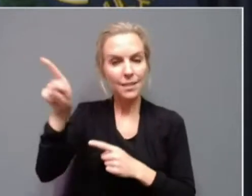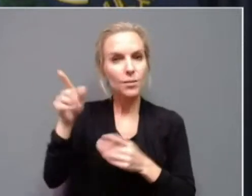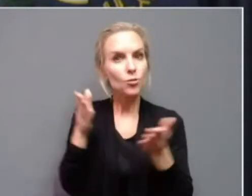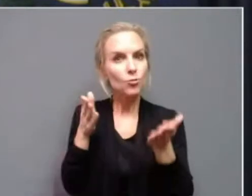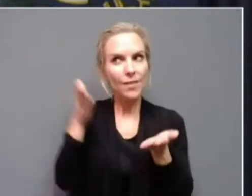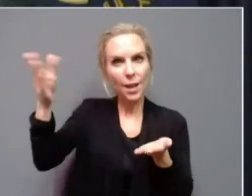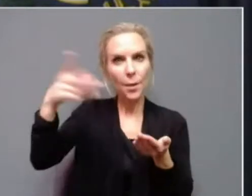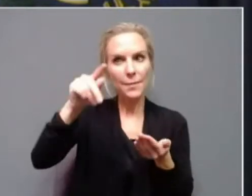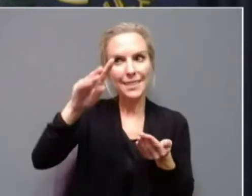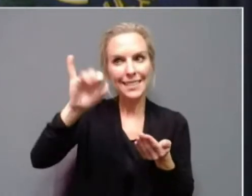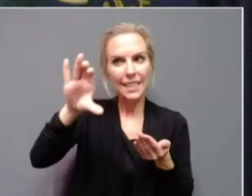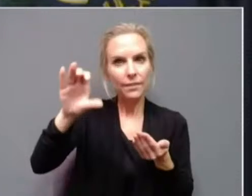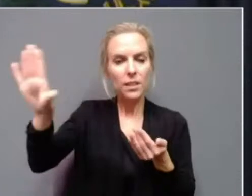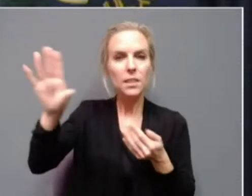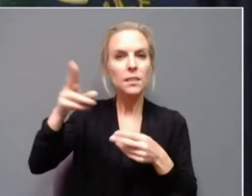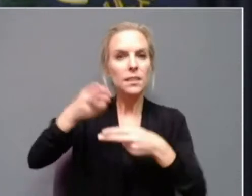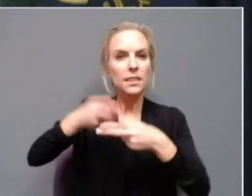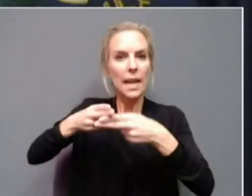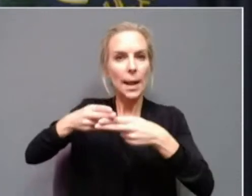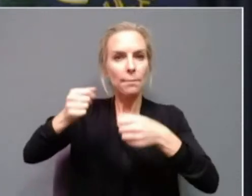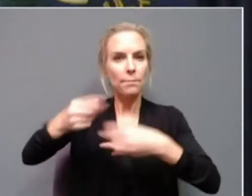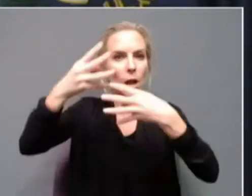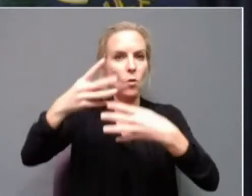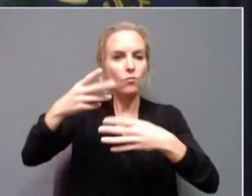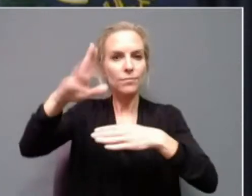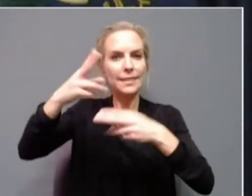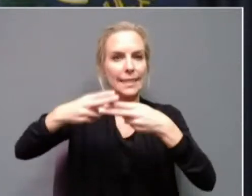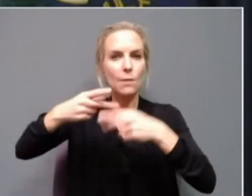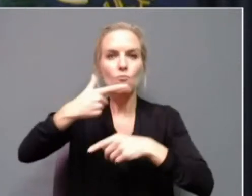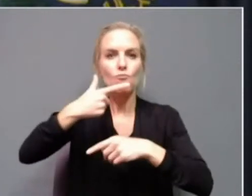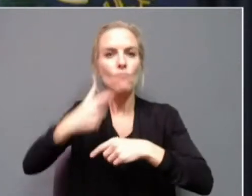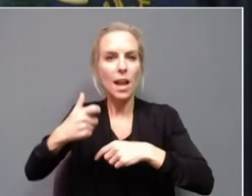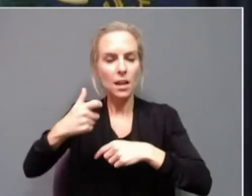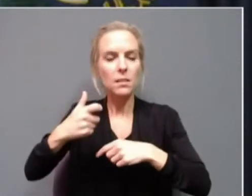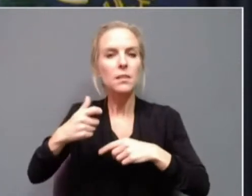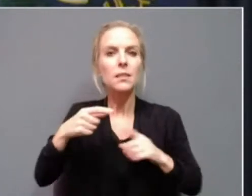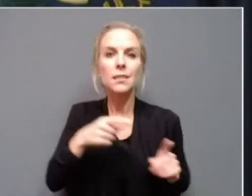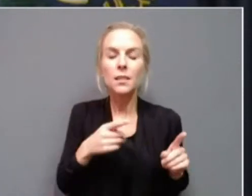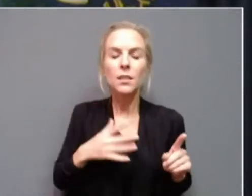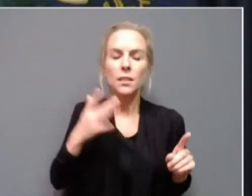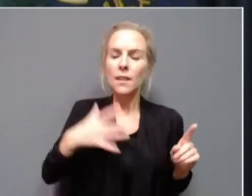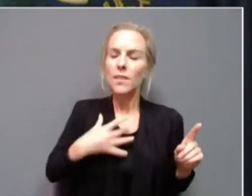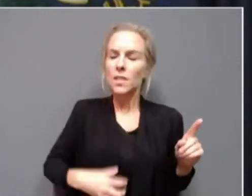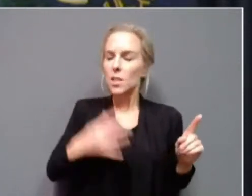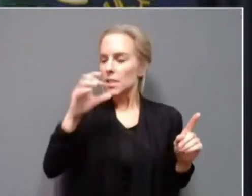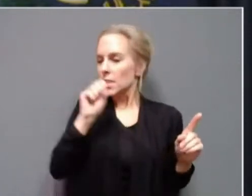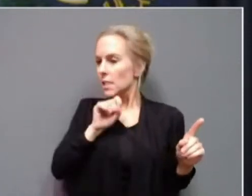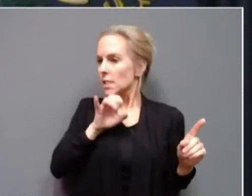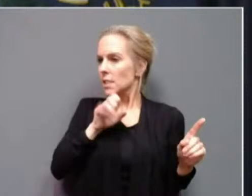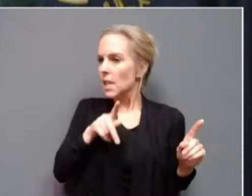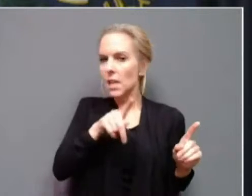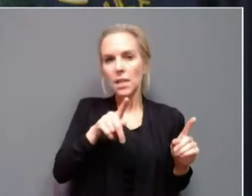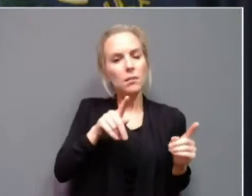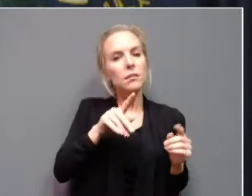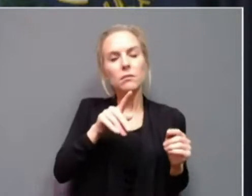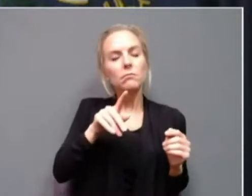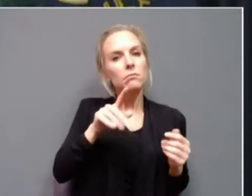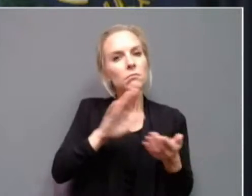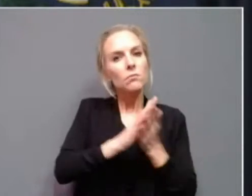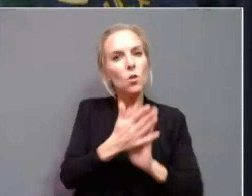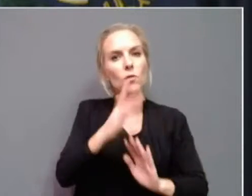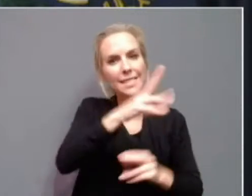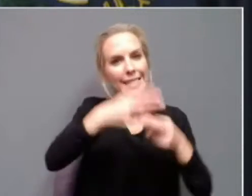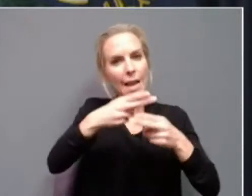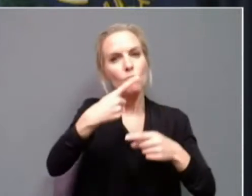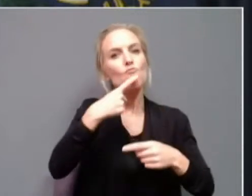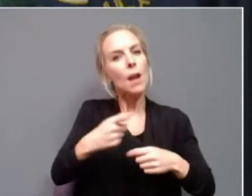up red, and I just got a sick feeling in my stomach. He was in his 90s and had comorbidities, and I just thought, oh my goodness. So I